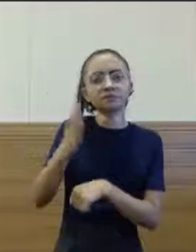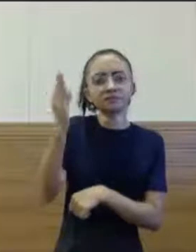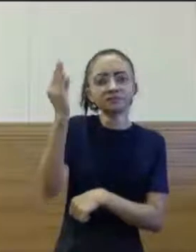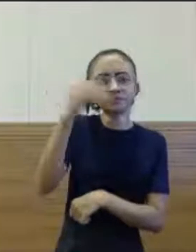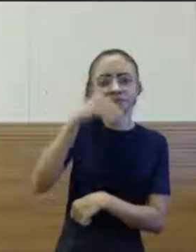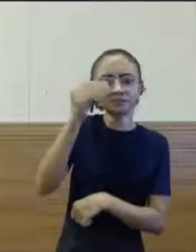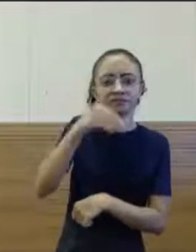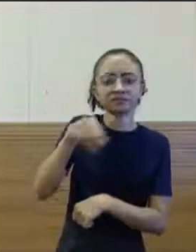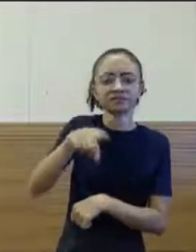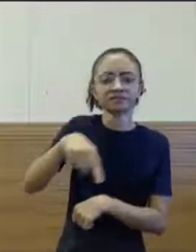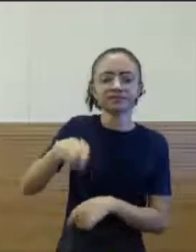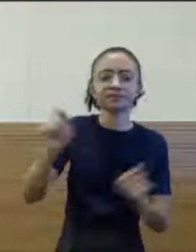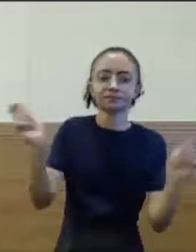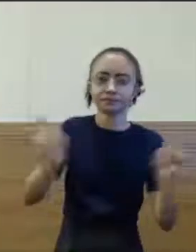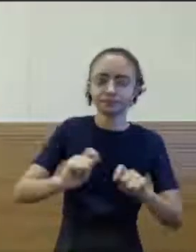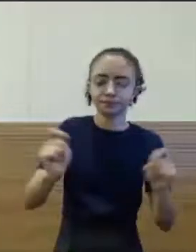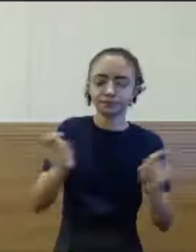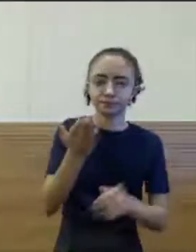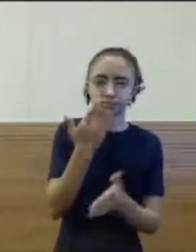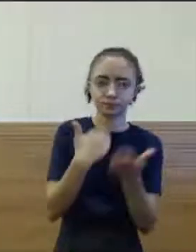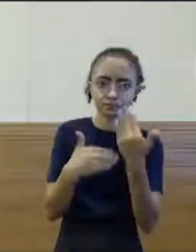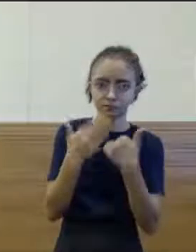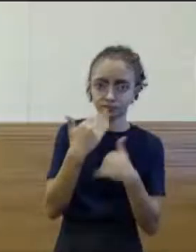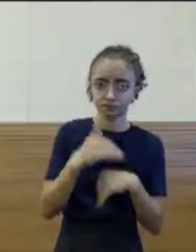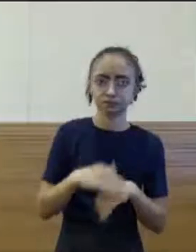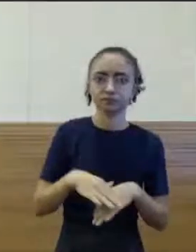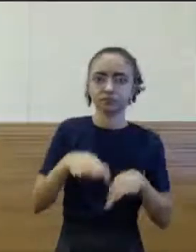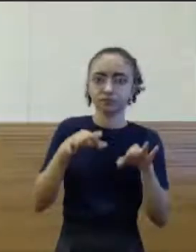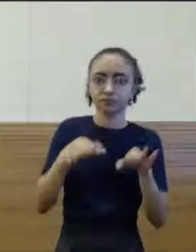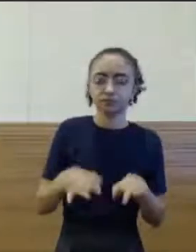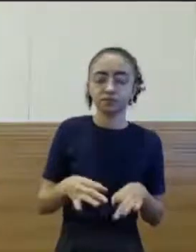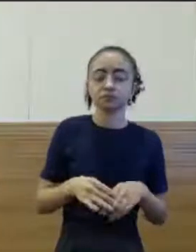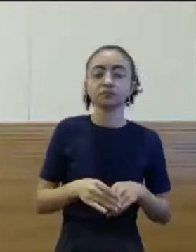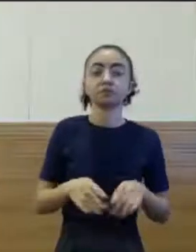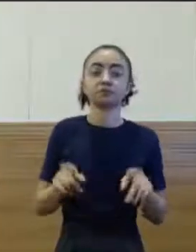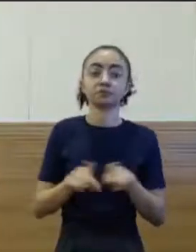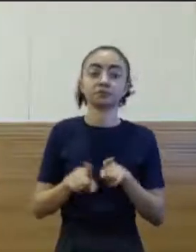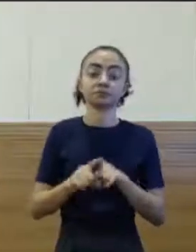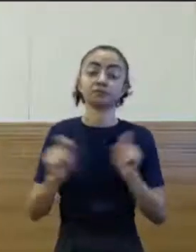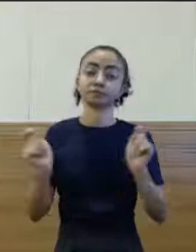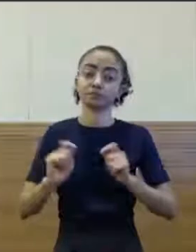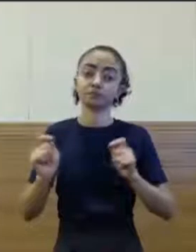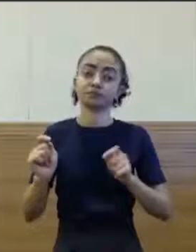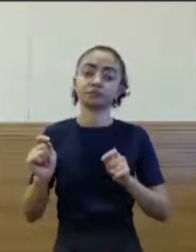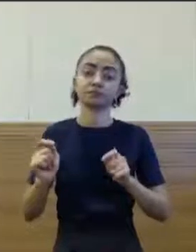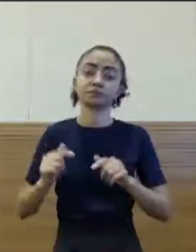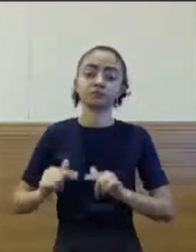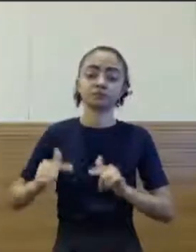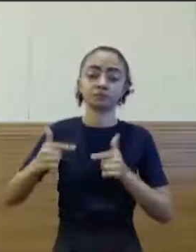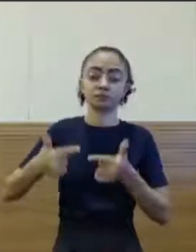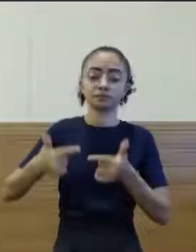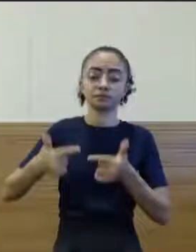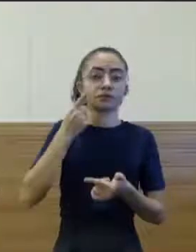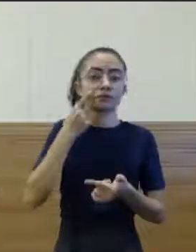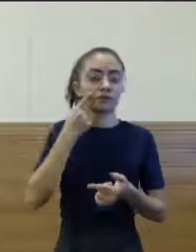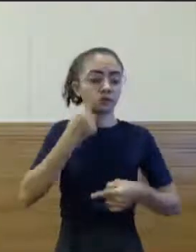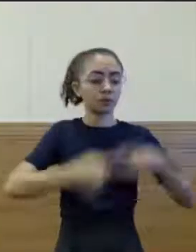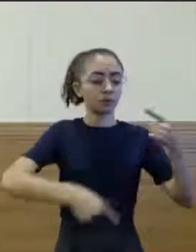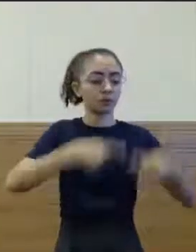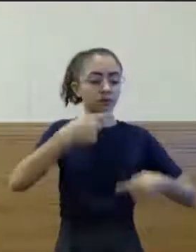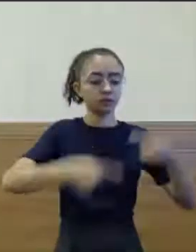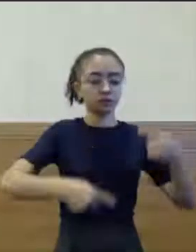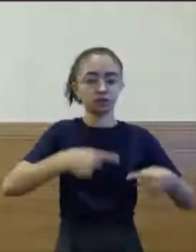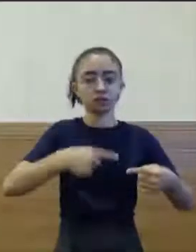diet's guidelines. And one of the possible action that, well, we're reviewing the national policy of